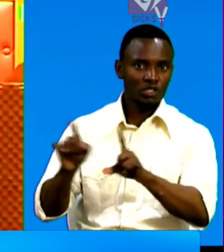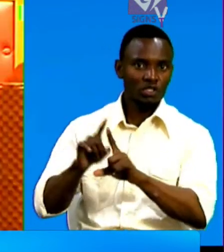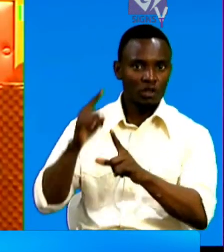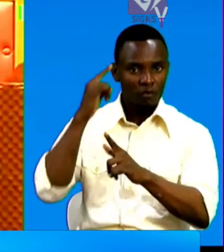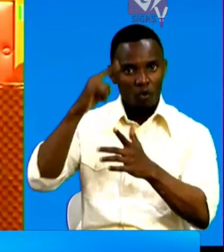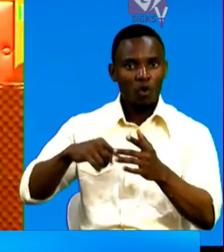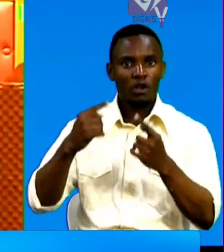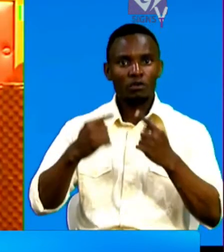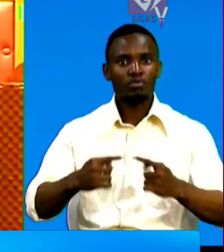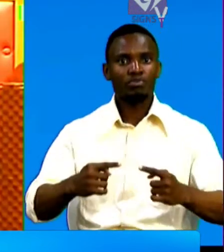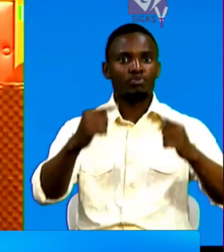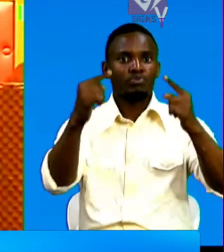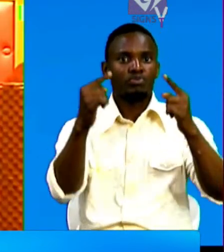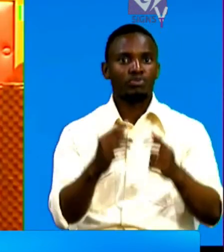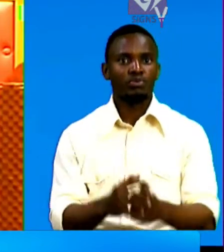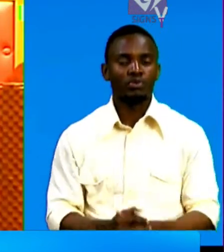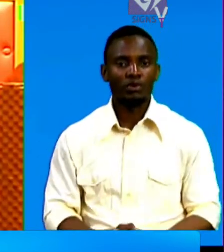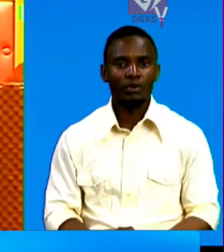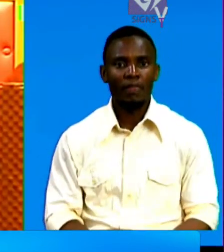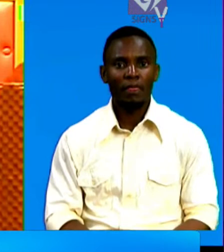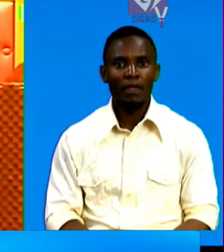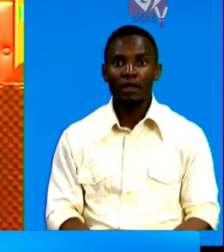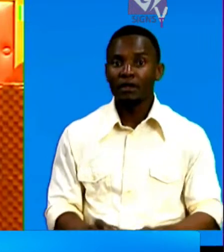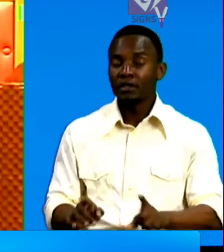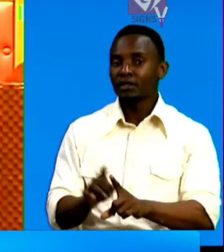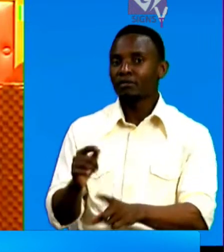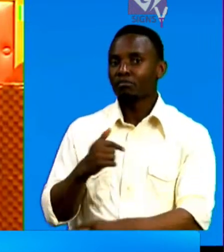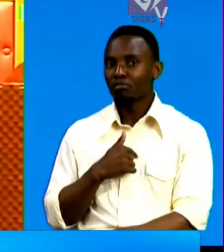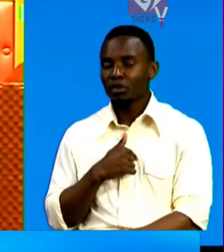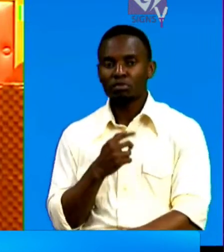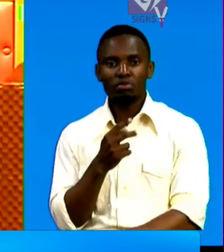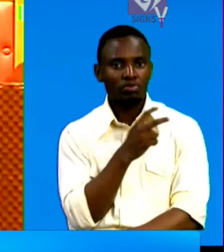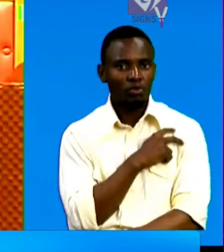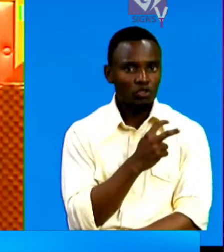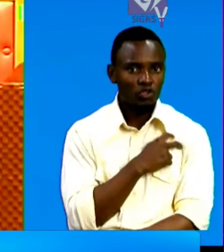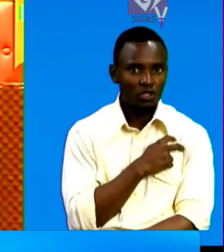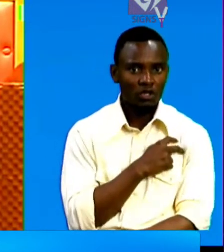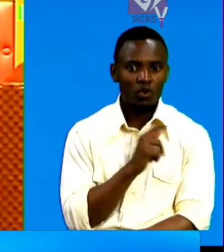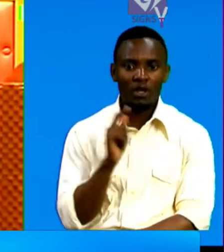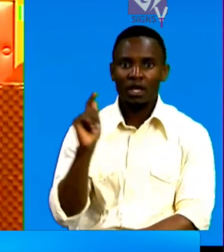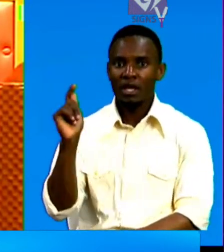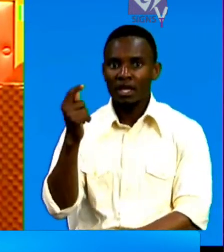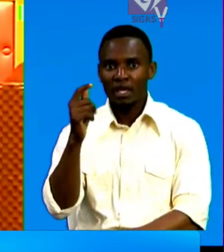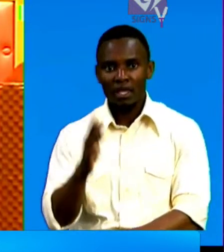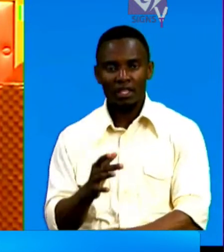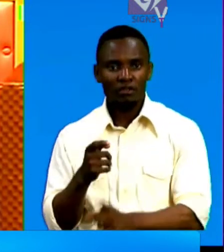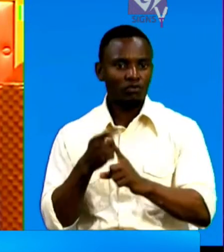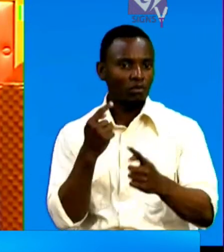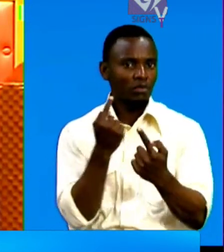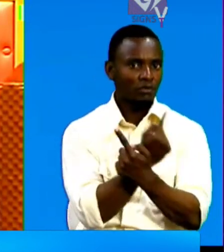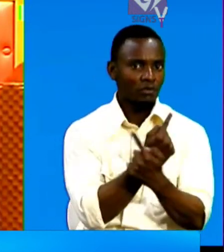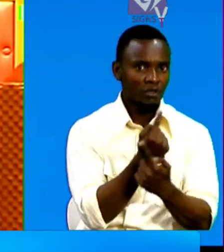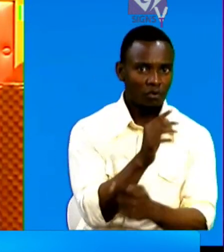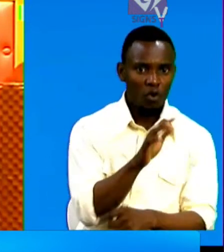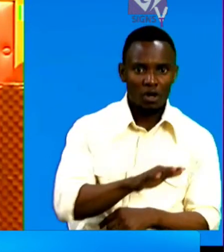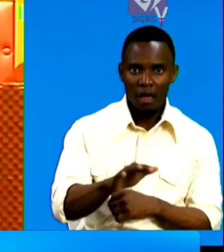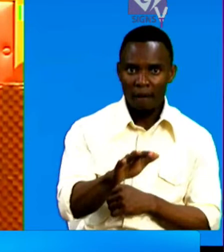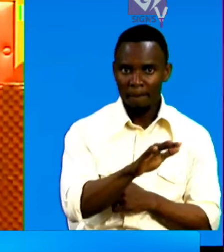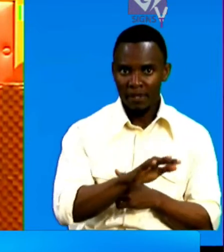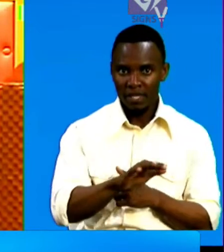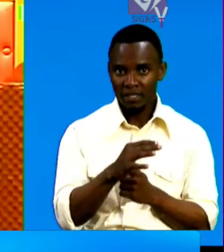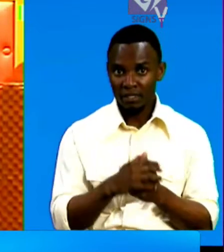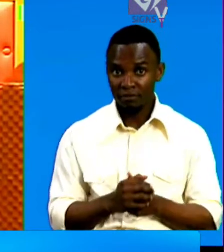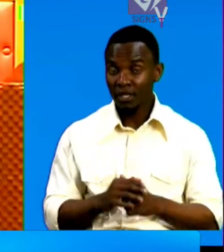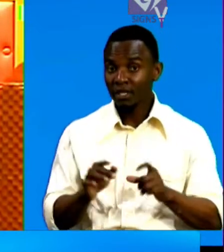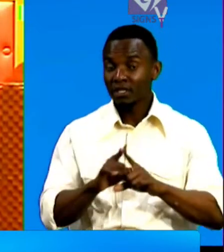In the course of consulting Kenyans from all walks of life during the formulation of the bottom-up economic transformation agenda, the